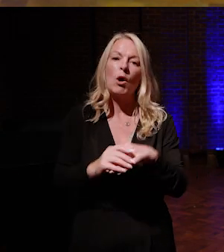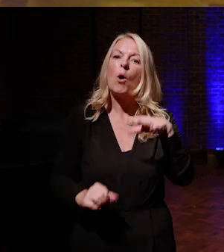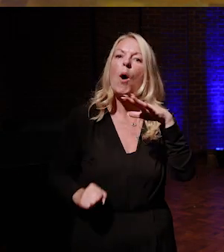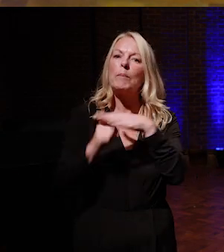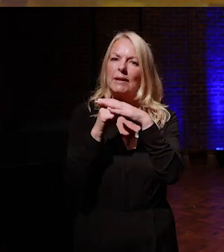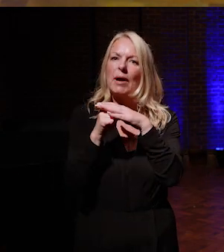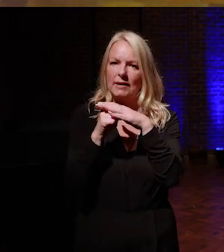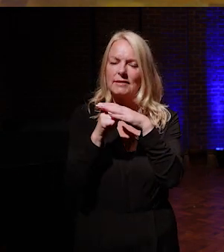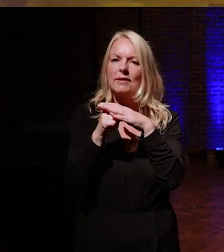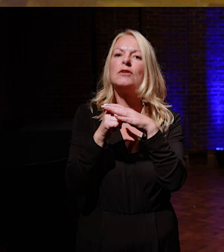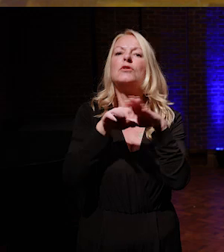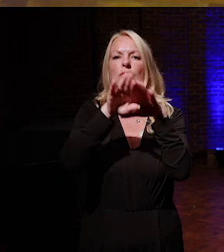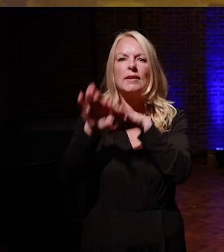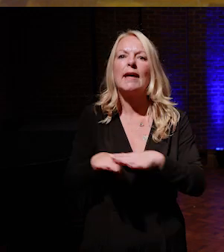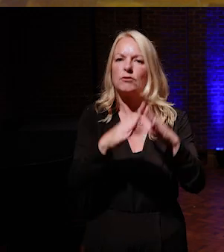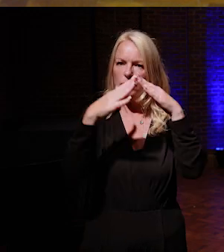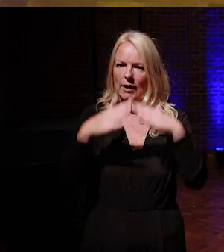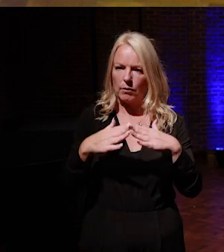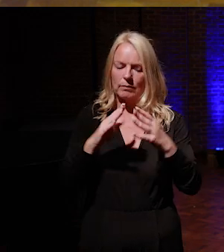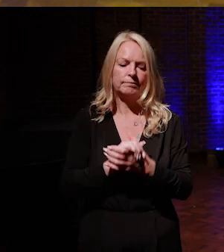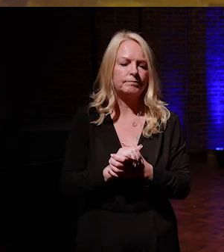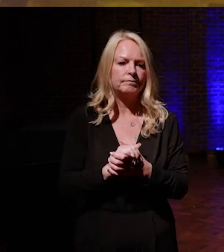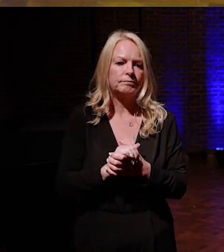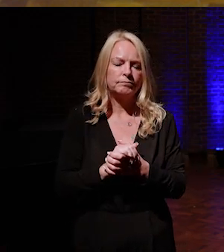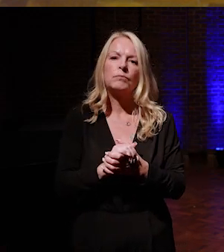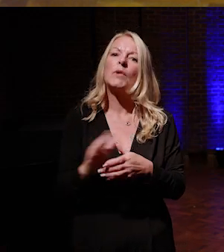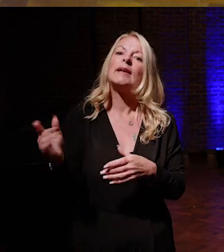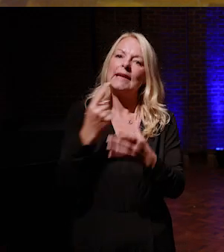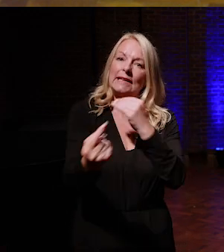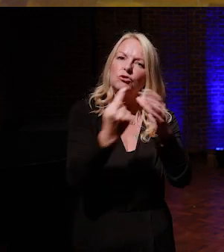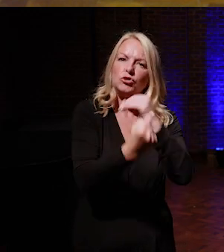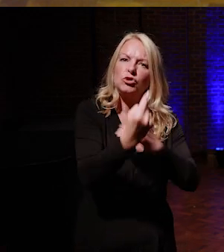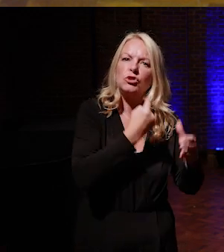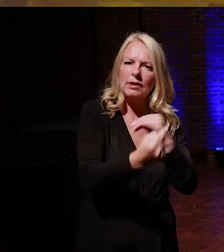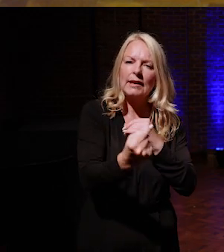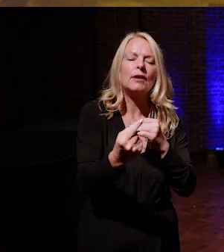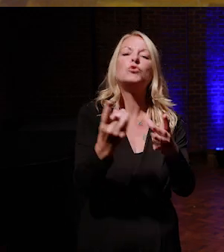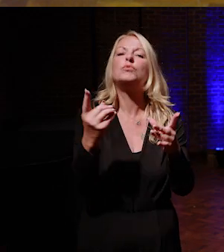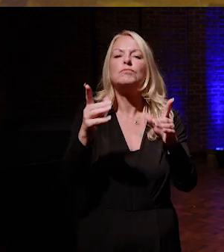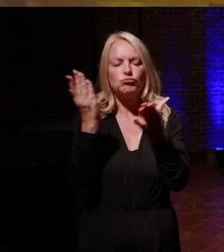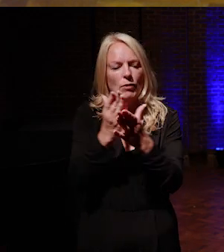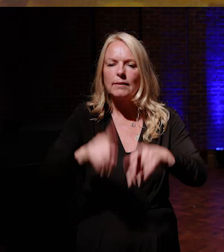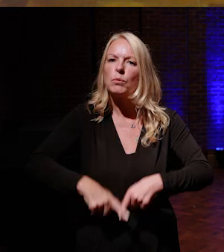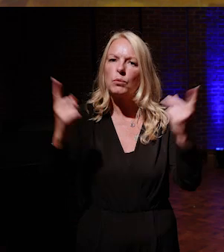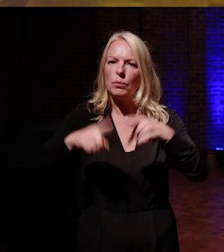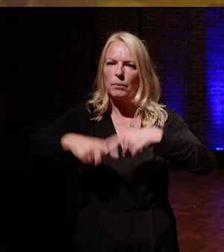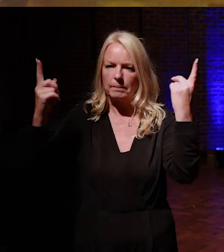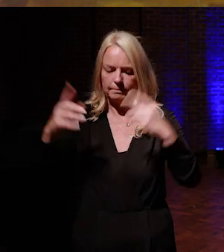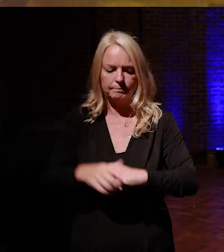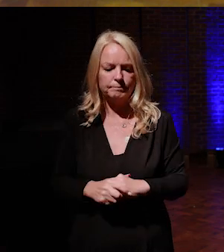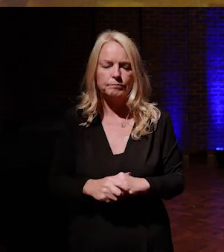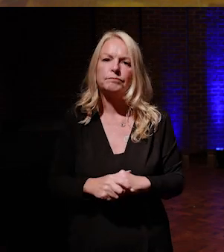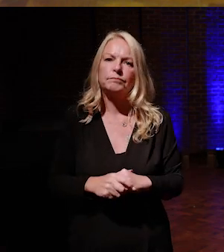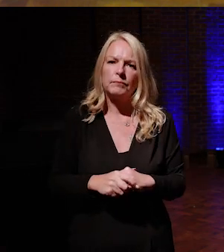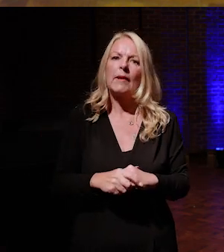to the nature of the hill. And so each one of these is completely unique. But